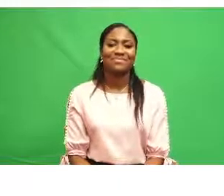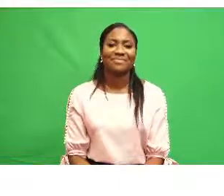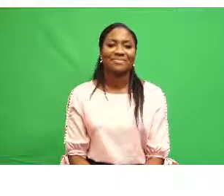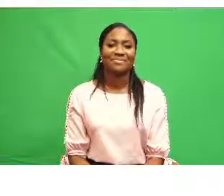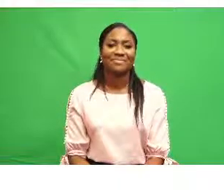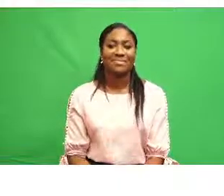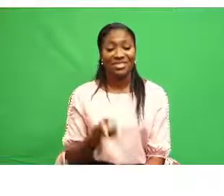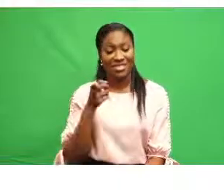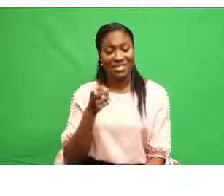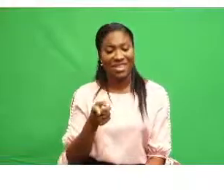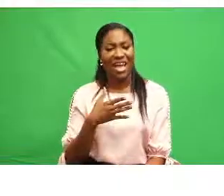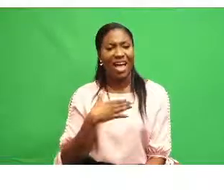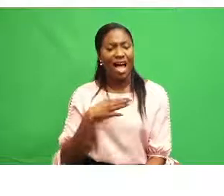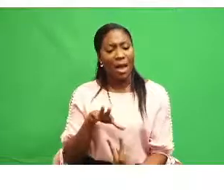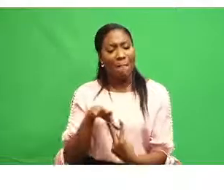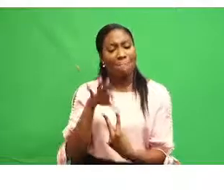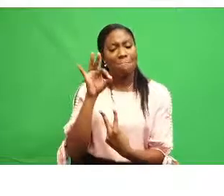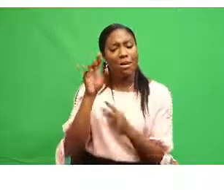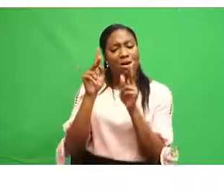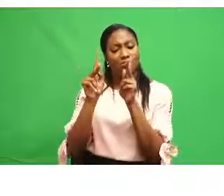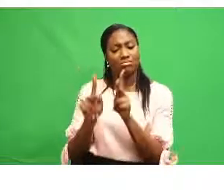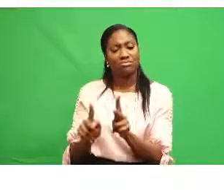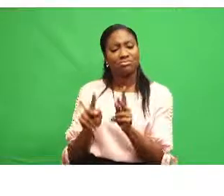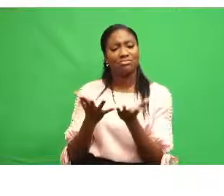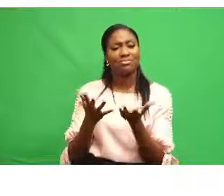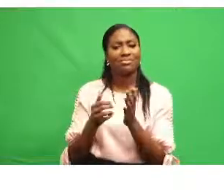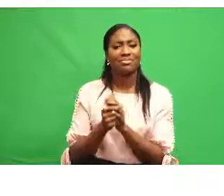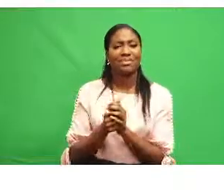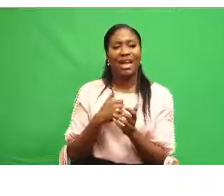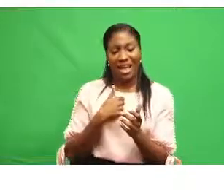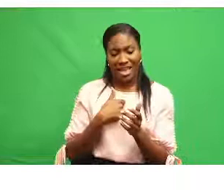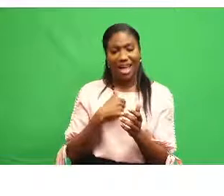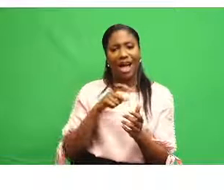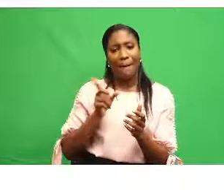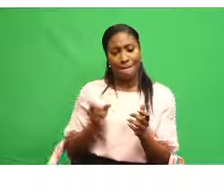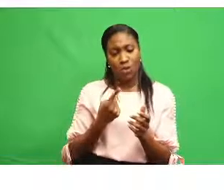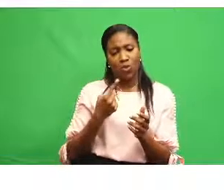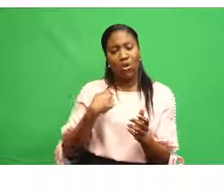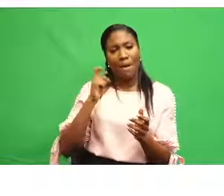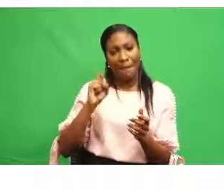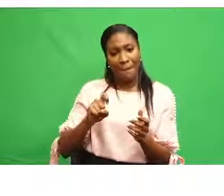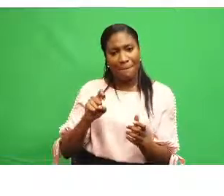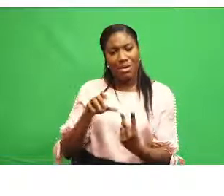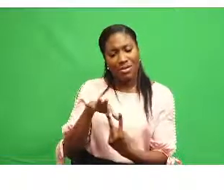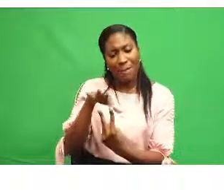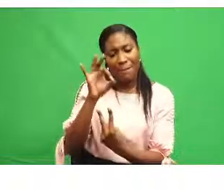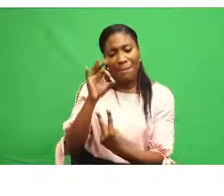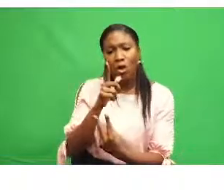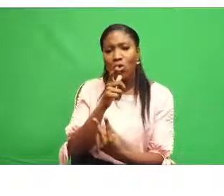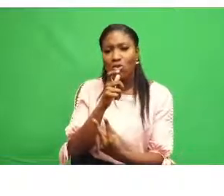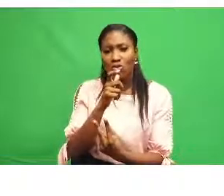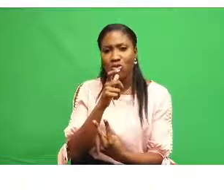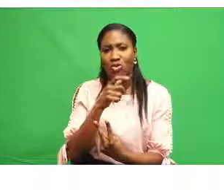is to be chosen by the applicant or client.